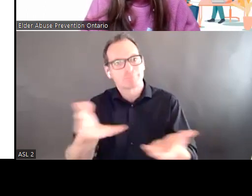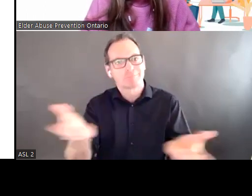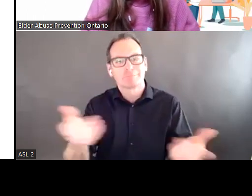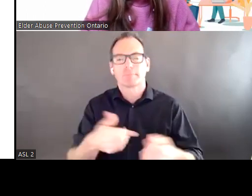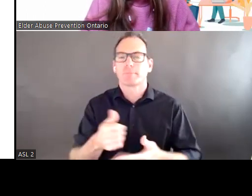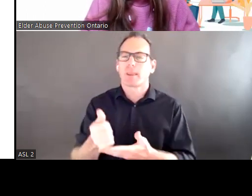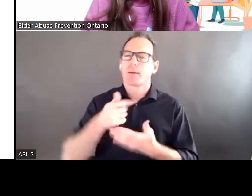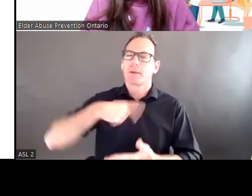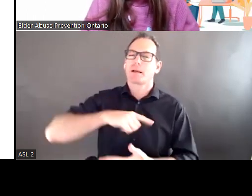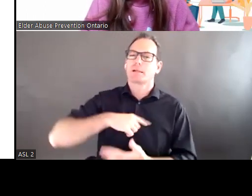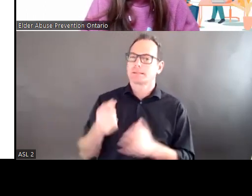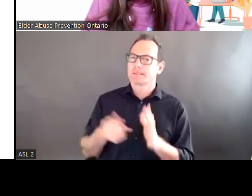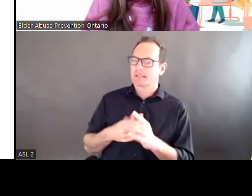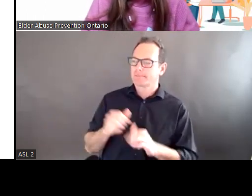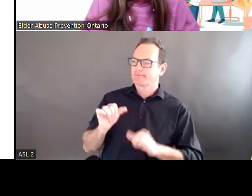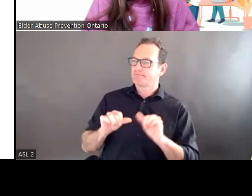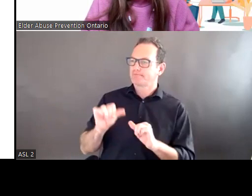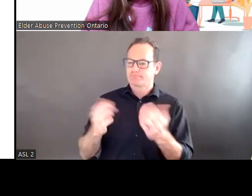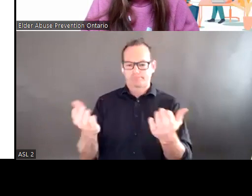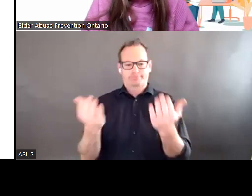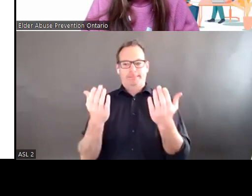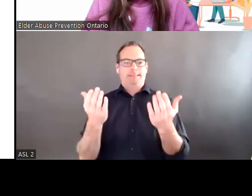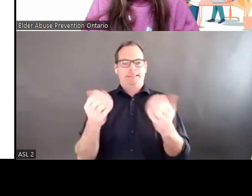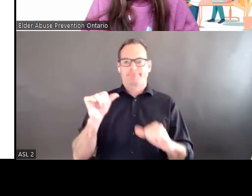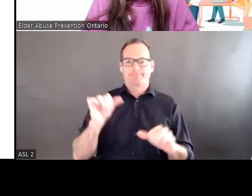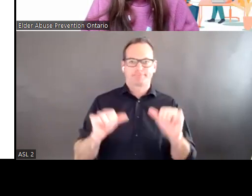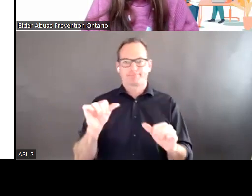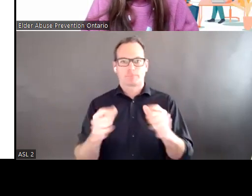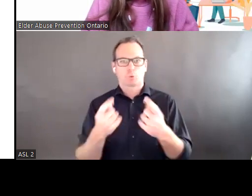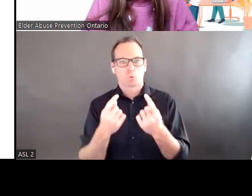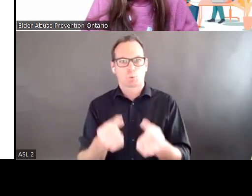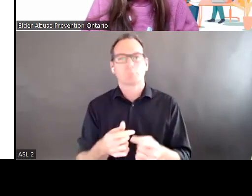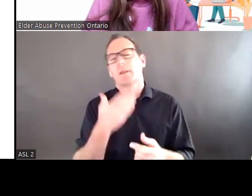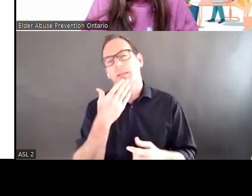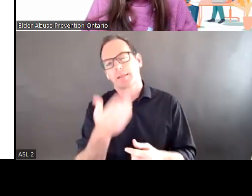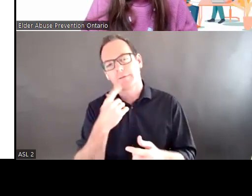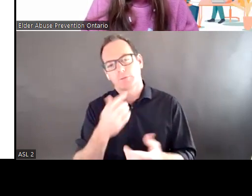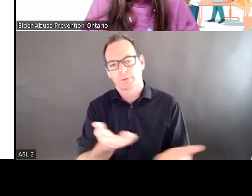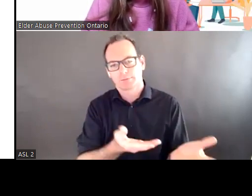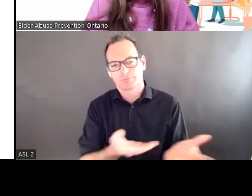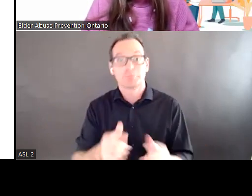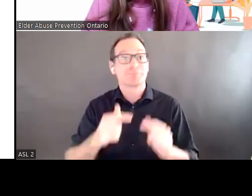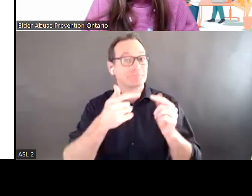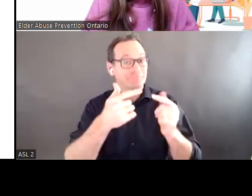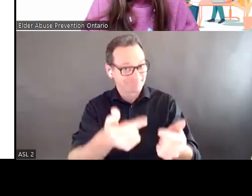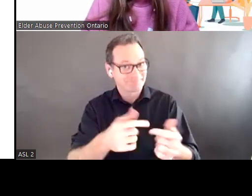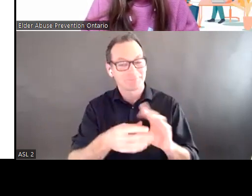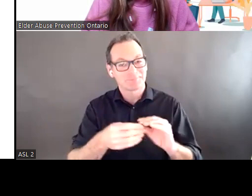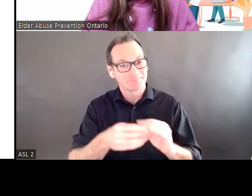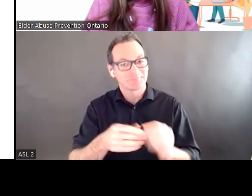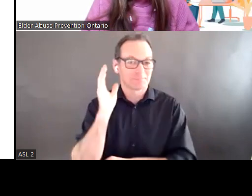of these dilemmas that we often encounter when we're supporting older adults. So I'm going to turn it over to you to provide your